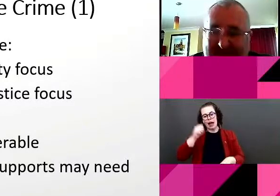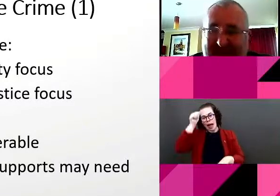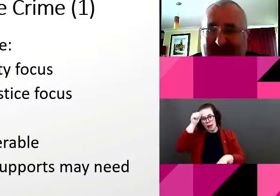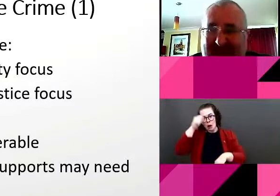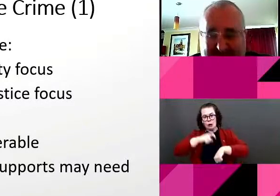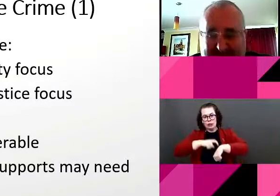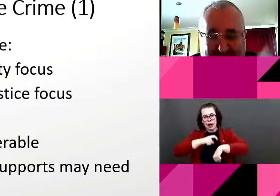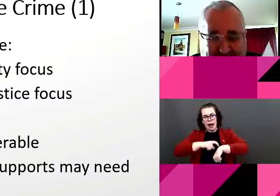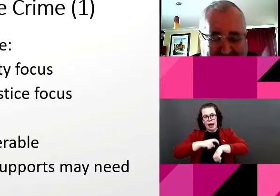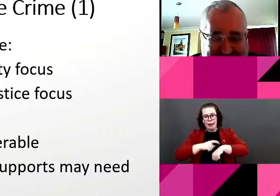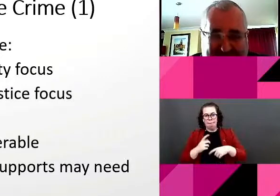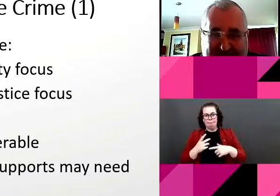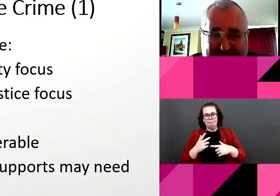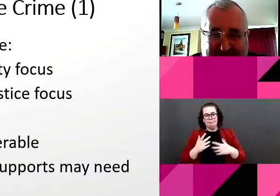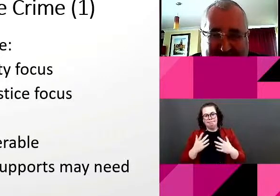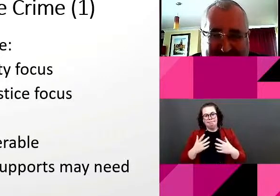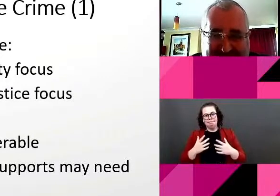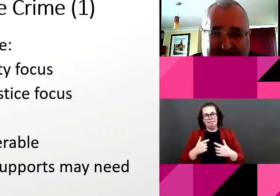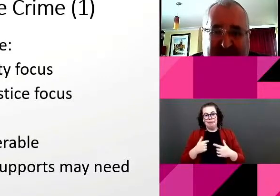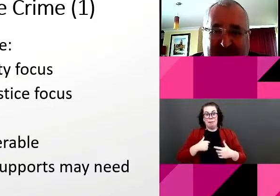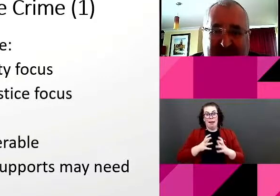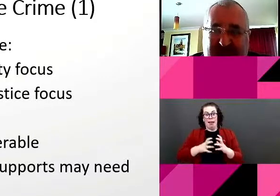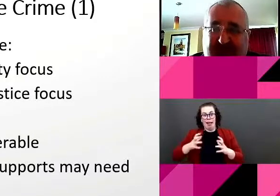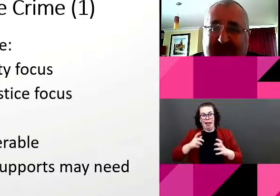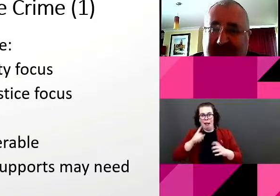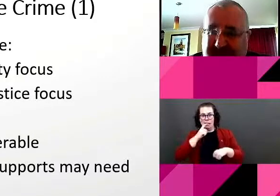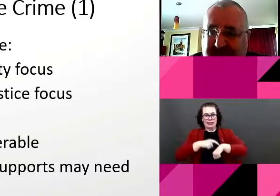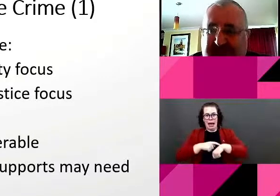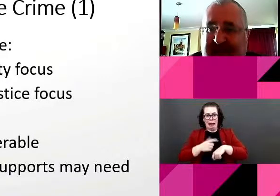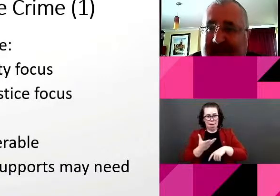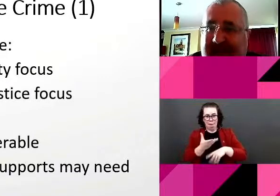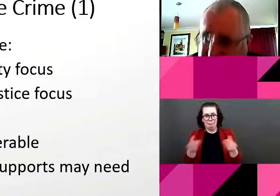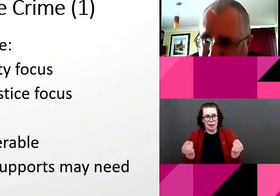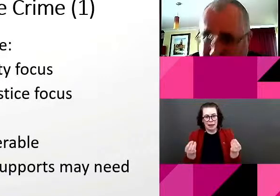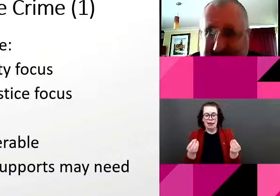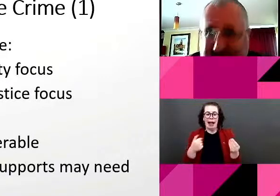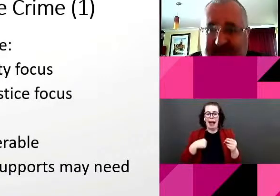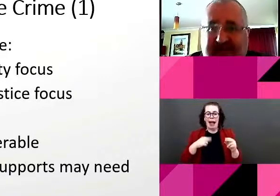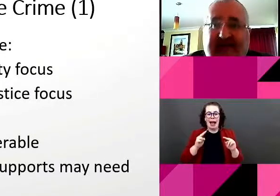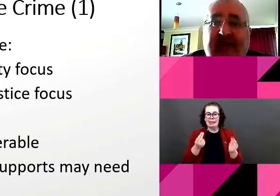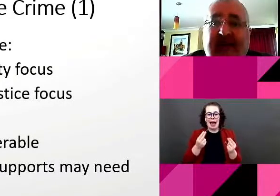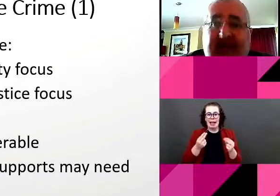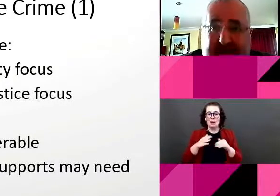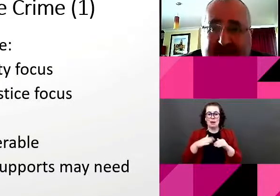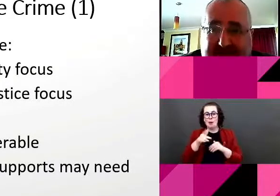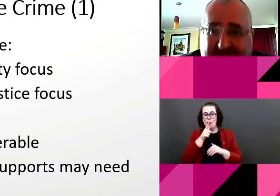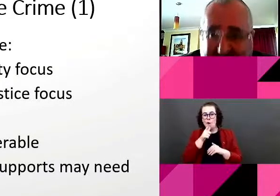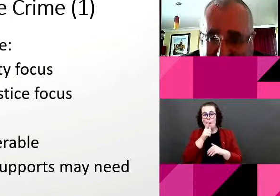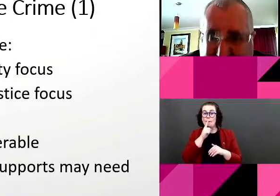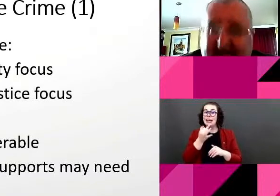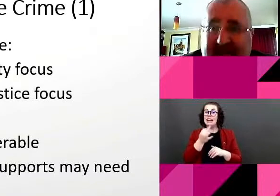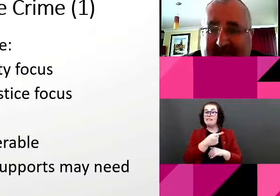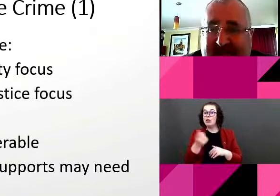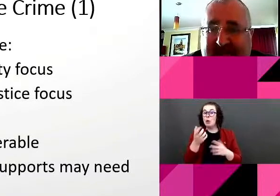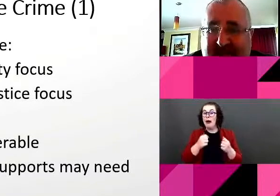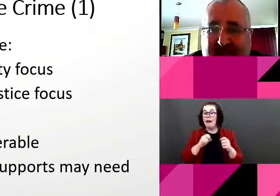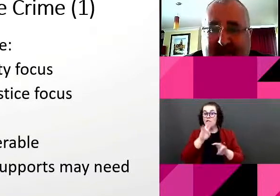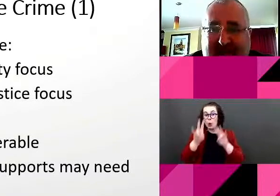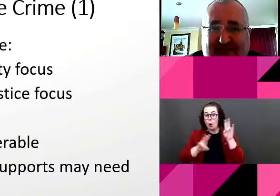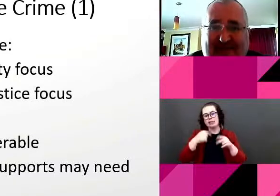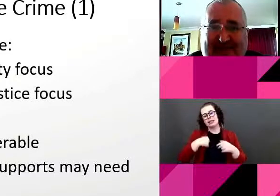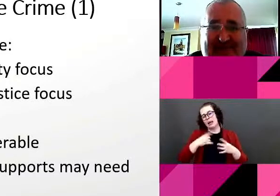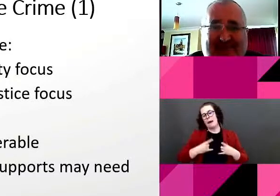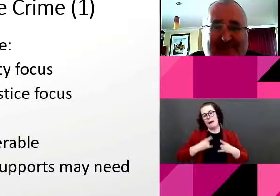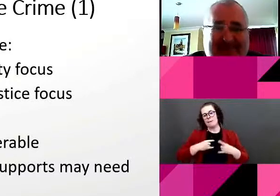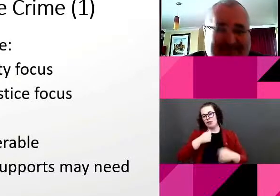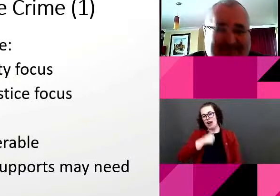through all that I would quite like to on the vulnerability front, but I can answer questions on it if people have any. Thank you very